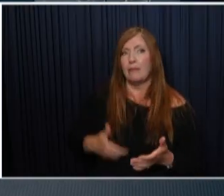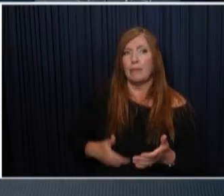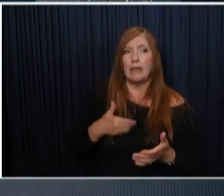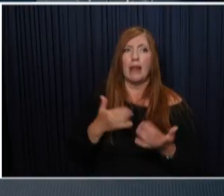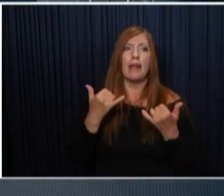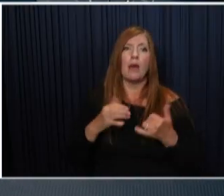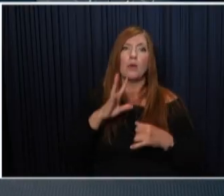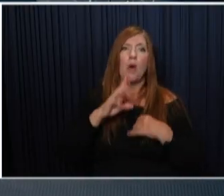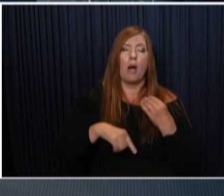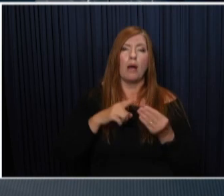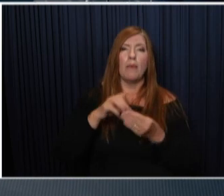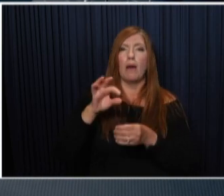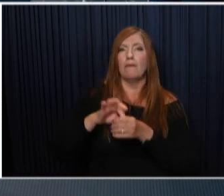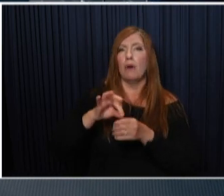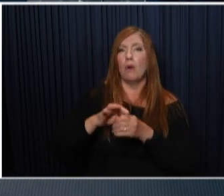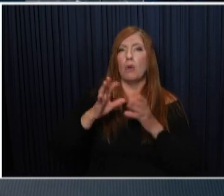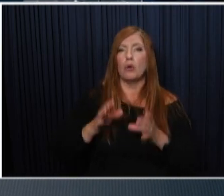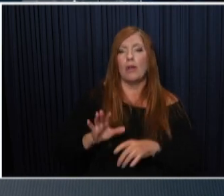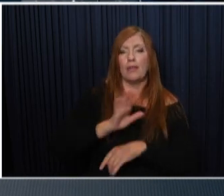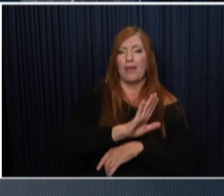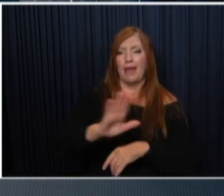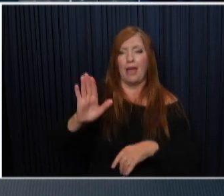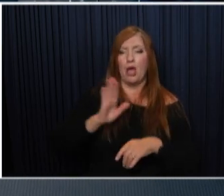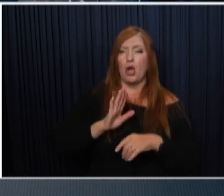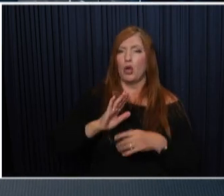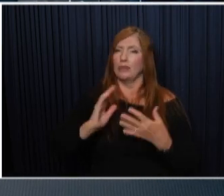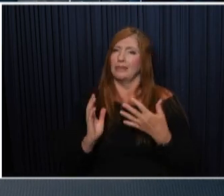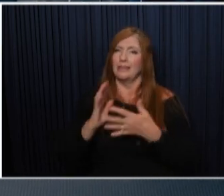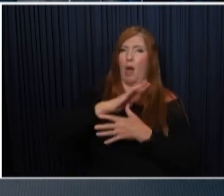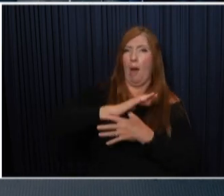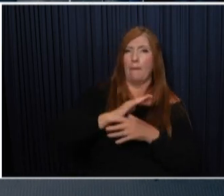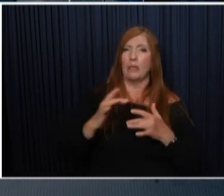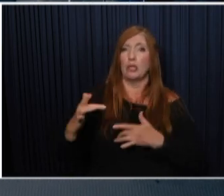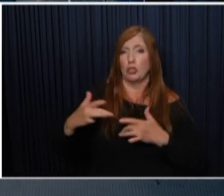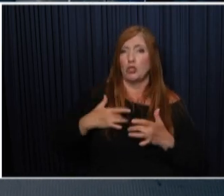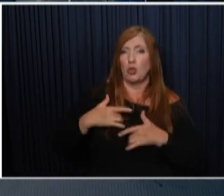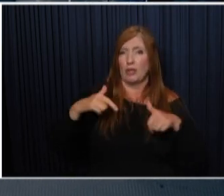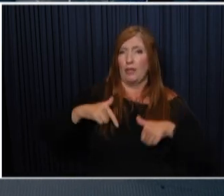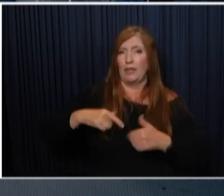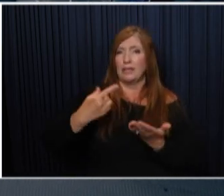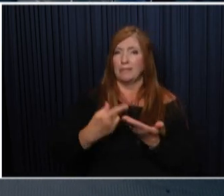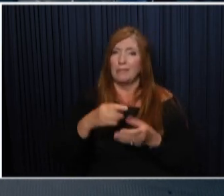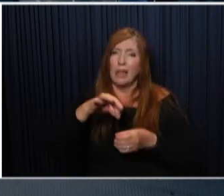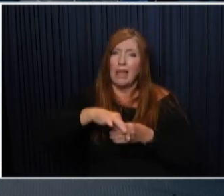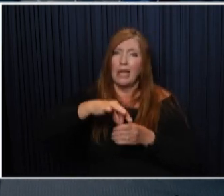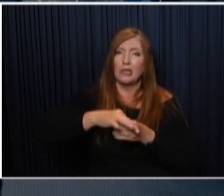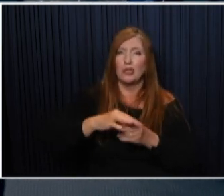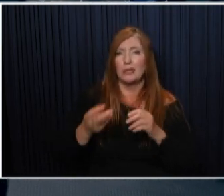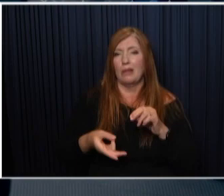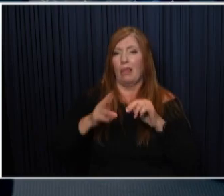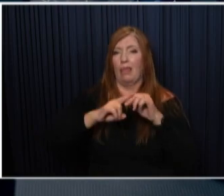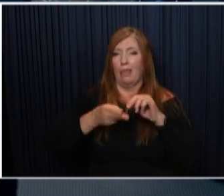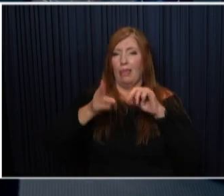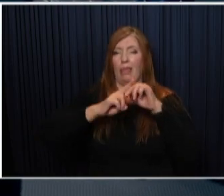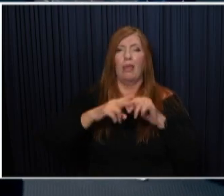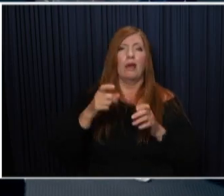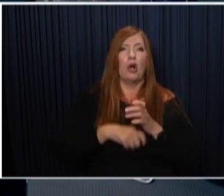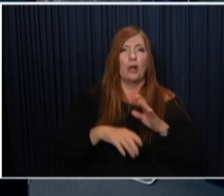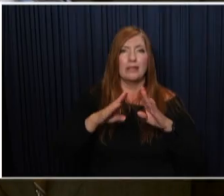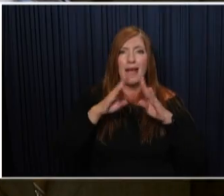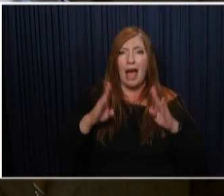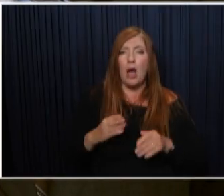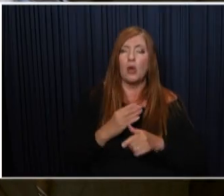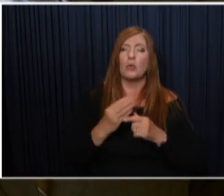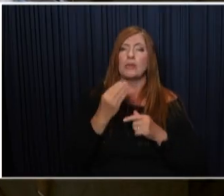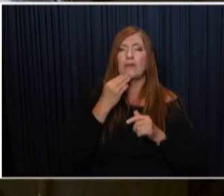voters and some of those voters and some of their top concerns going into this election. Surely the rising costs of housing, grocery